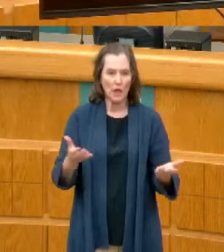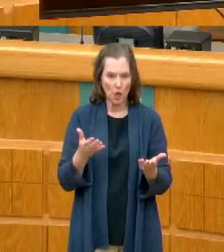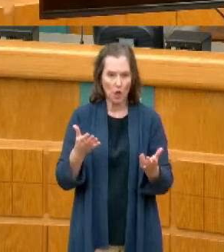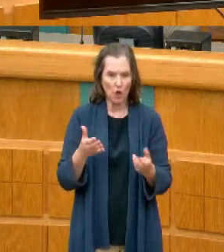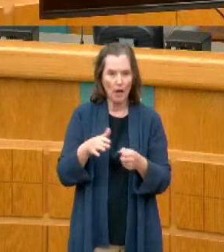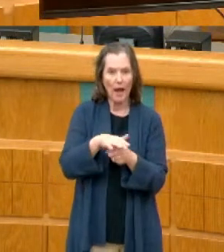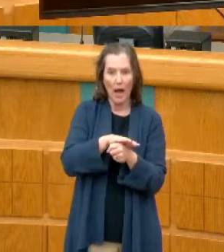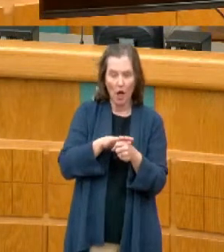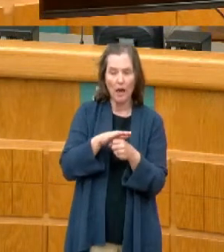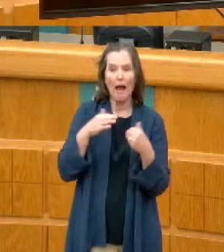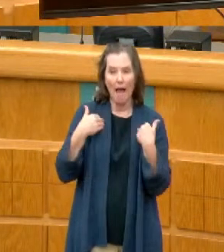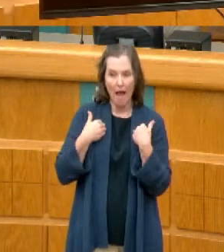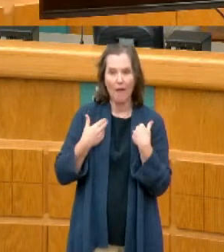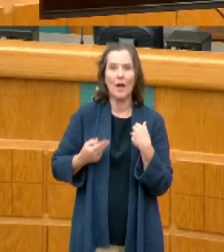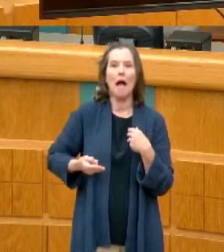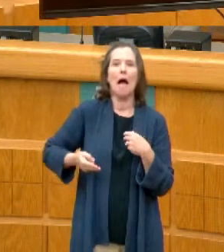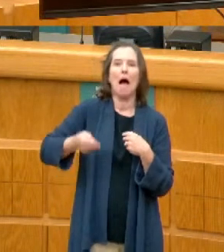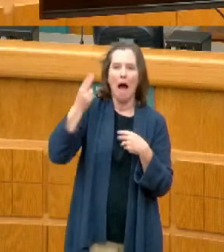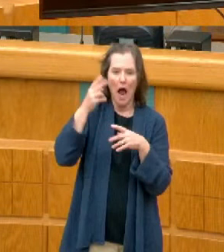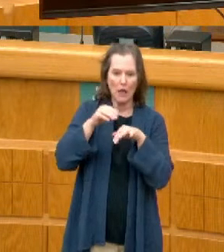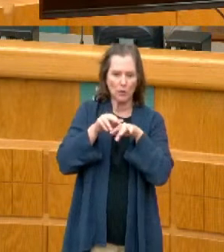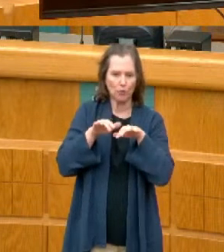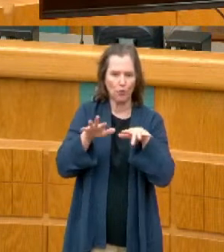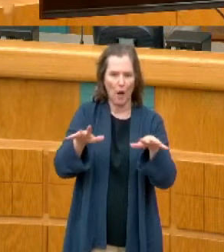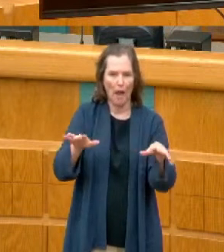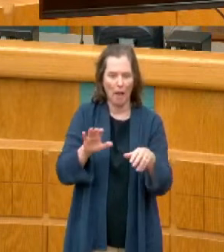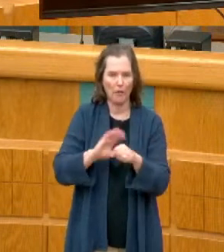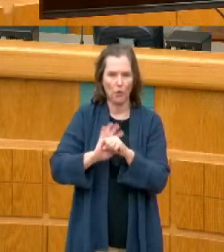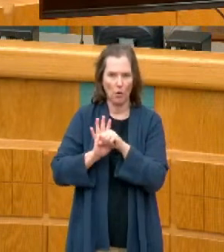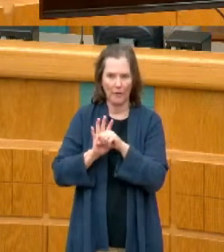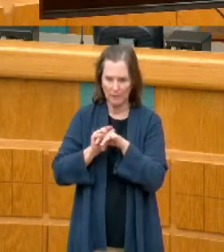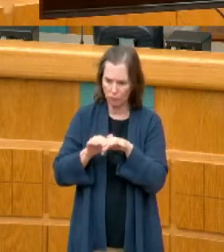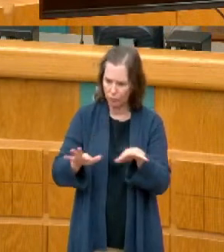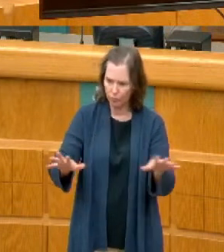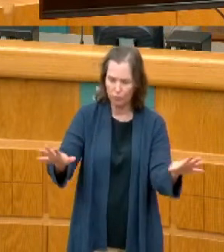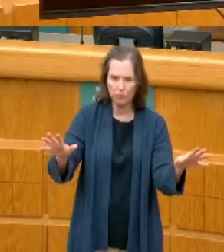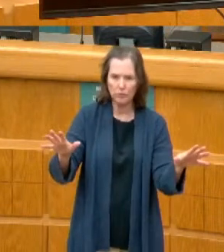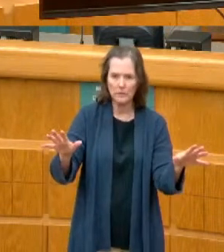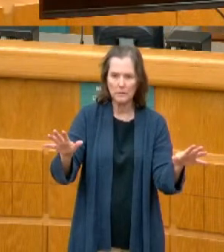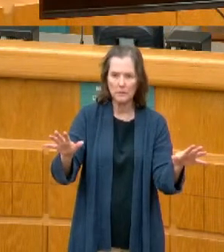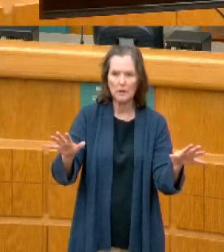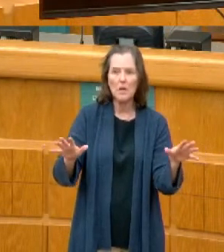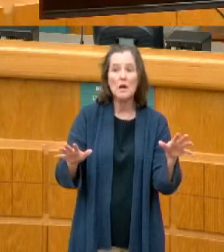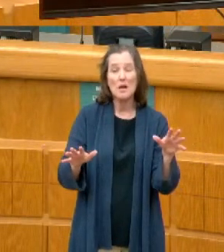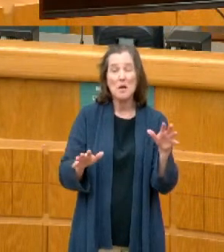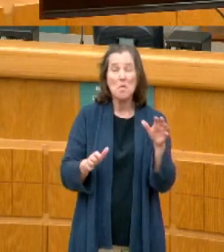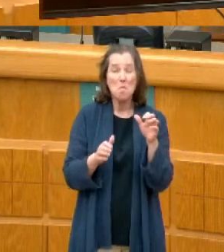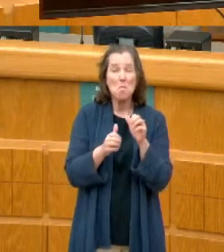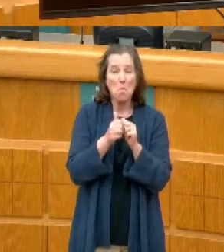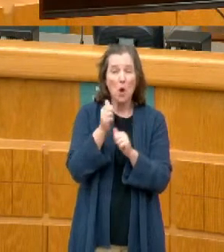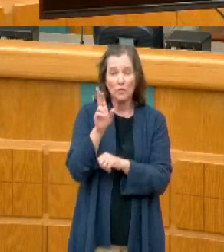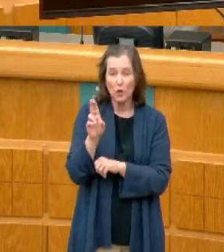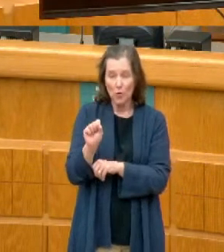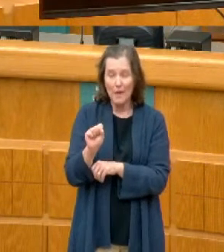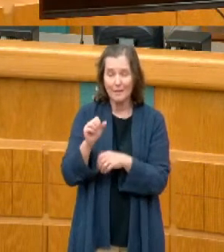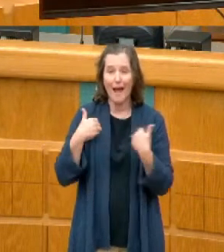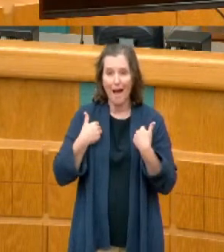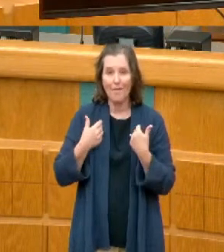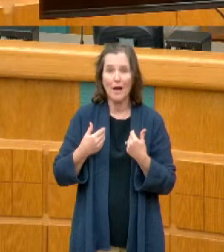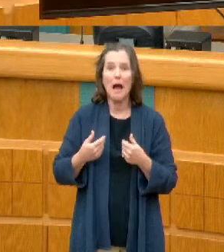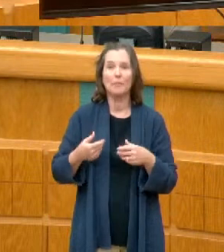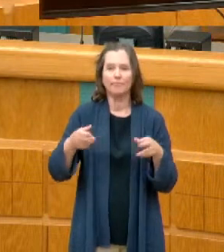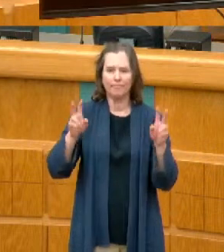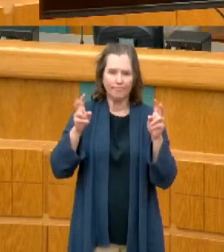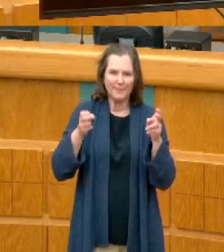area of high transmission. At least 2/3 of the entire country is an area of high transmission. So we're